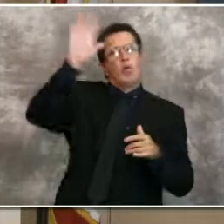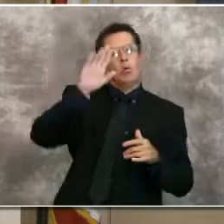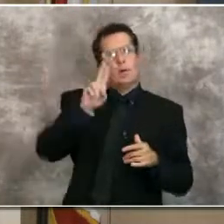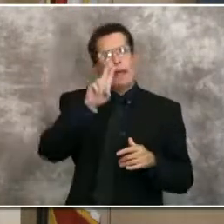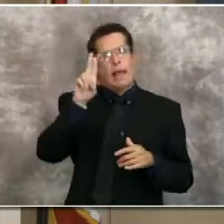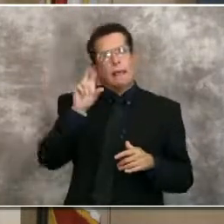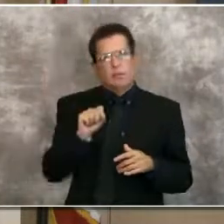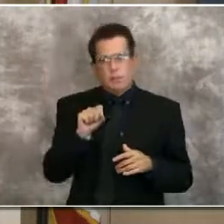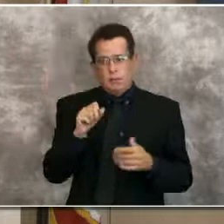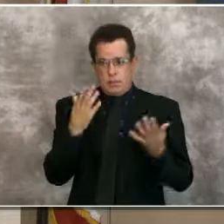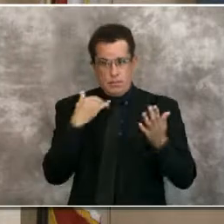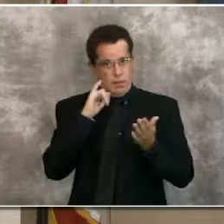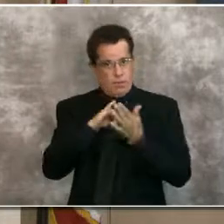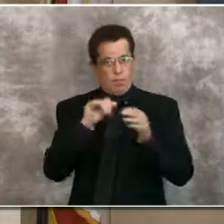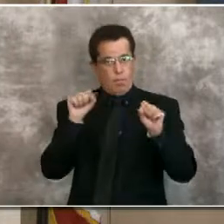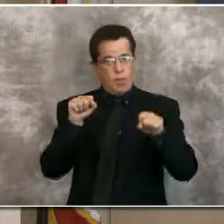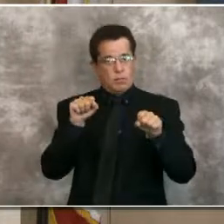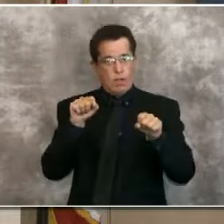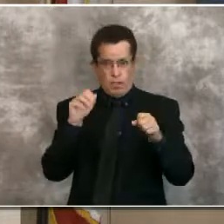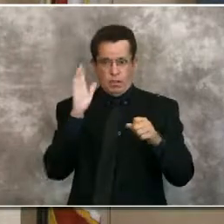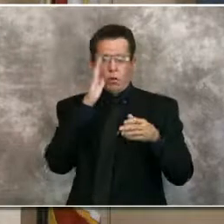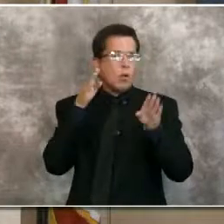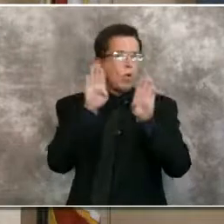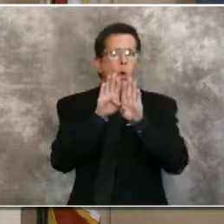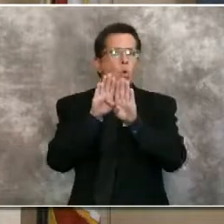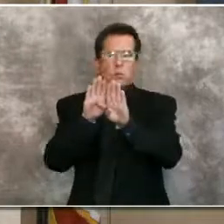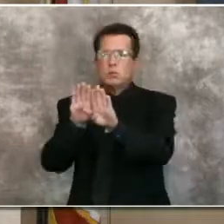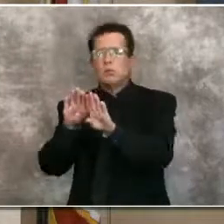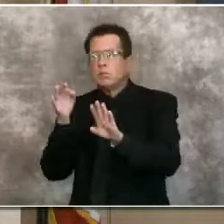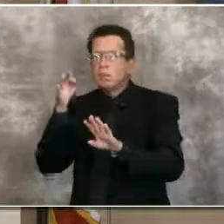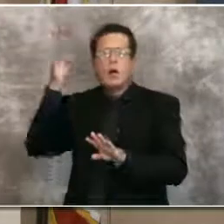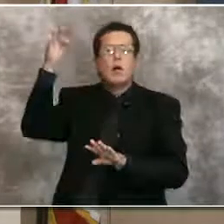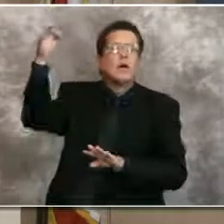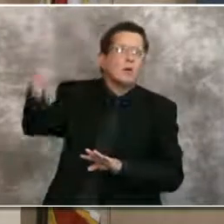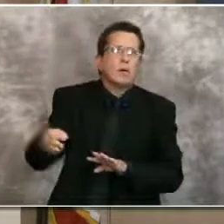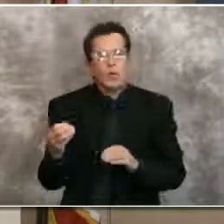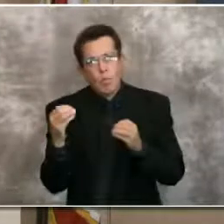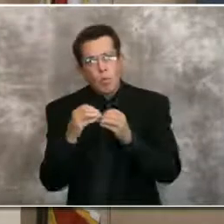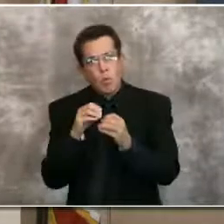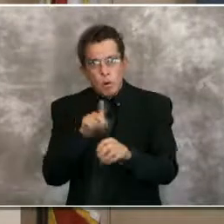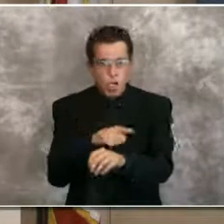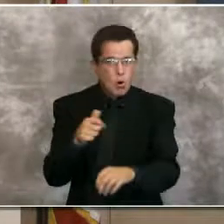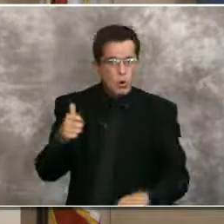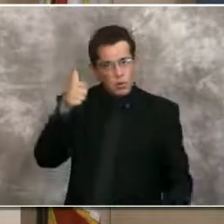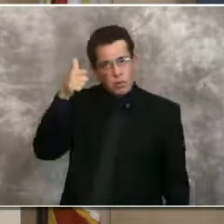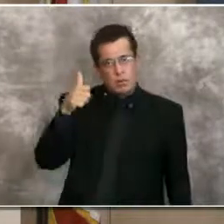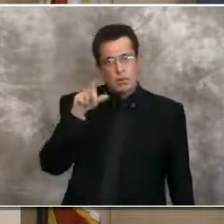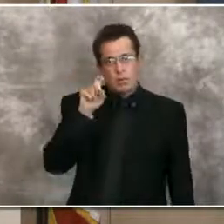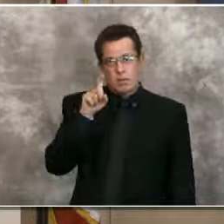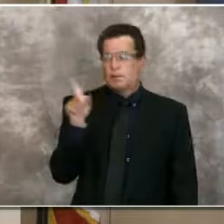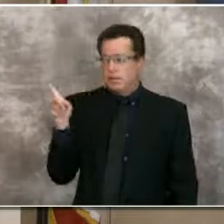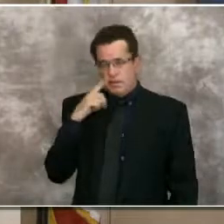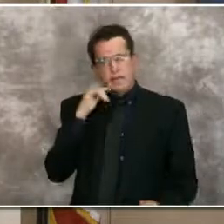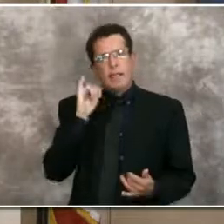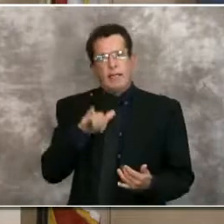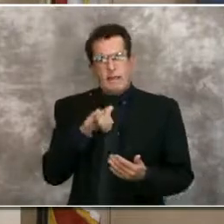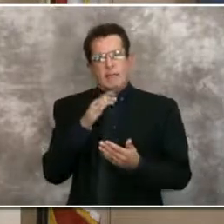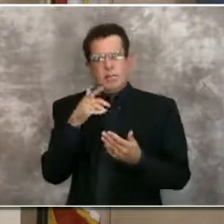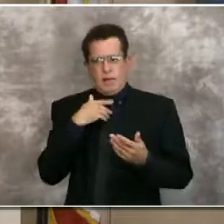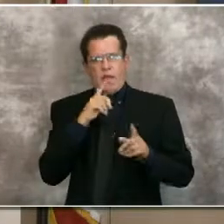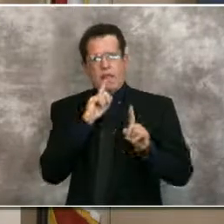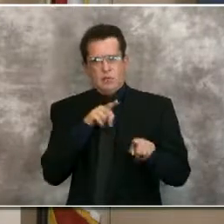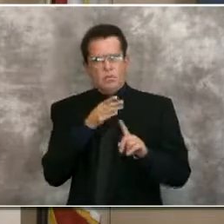mean potential reopenings would be delayed even longer? So I think this was an earlier kind of related question, and that